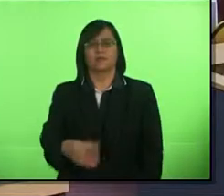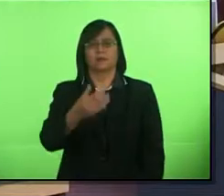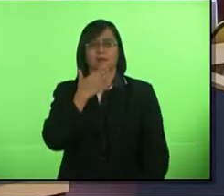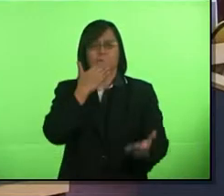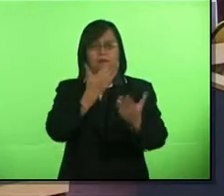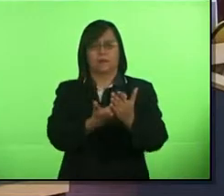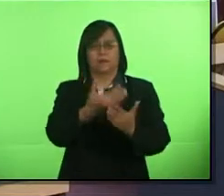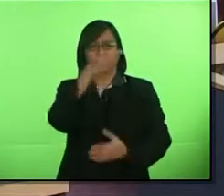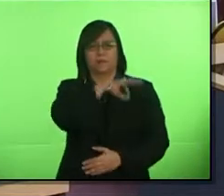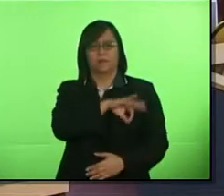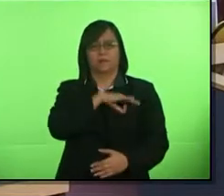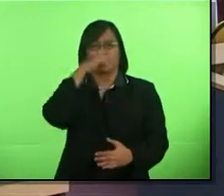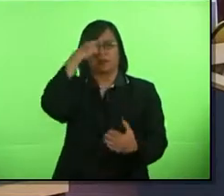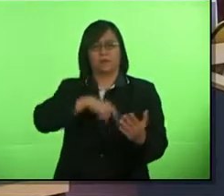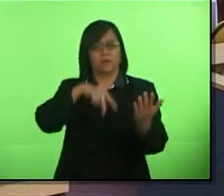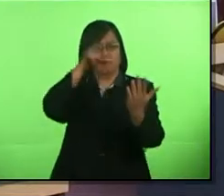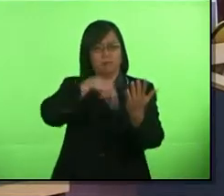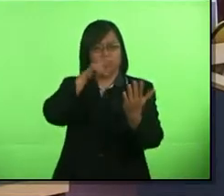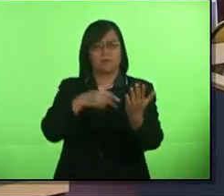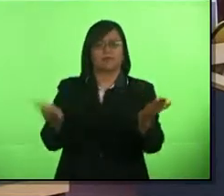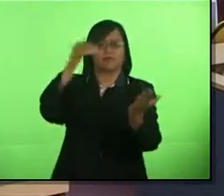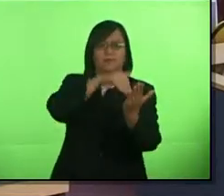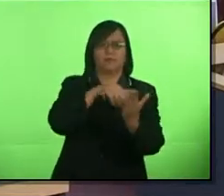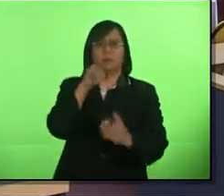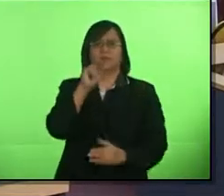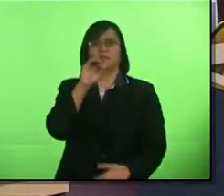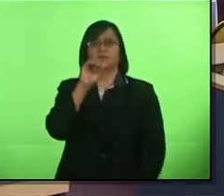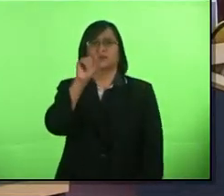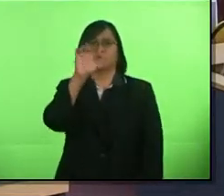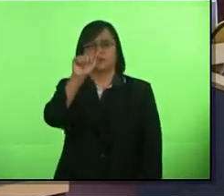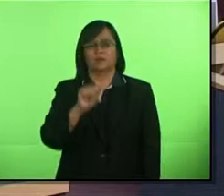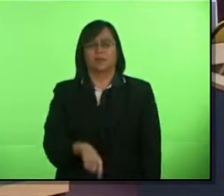Advantages of revising notes. Ini merupakan topik.